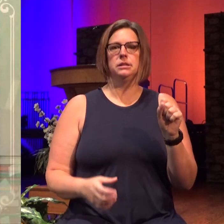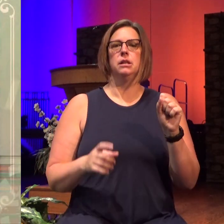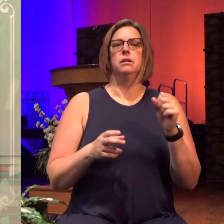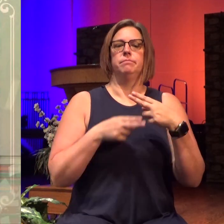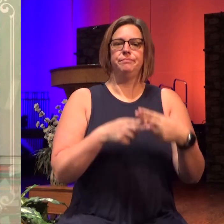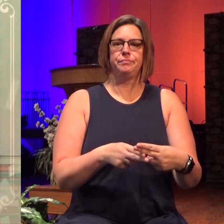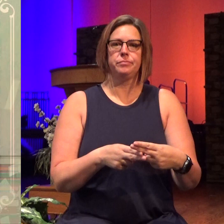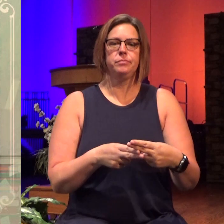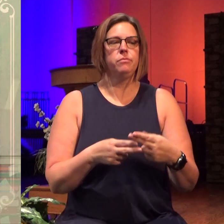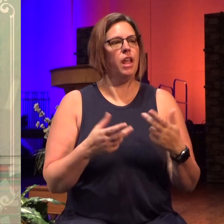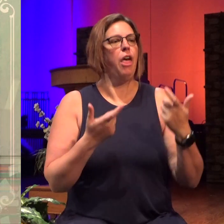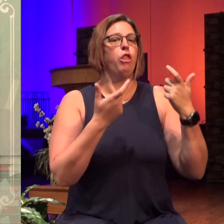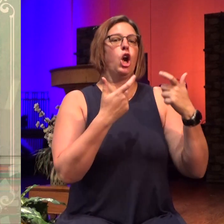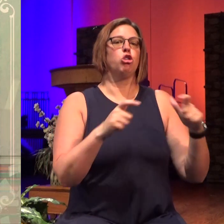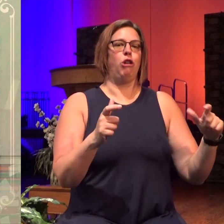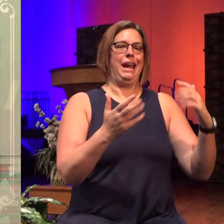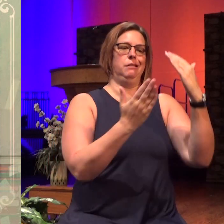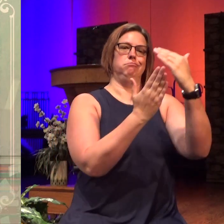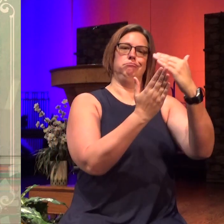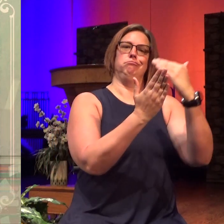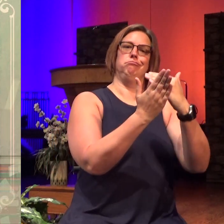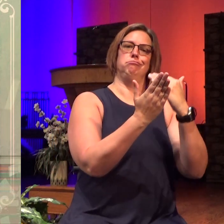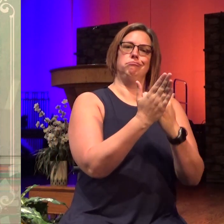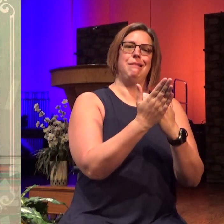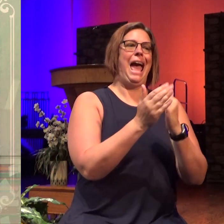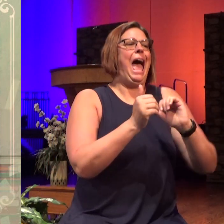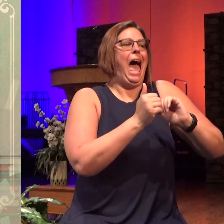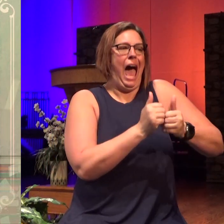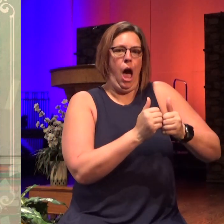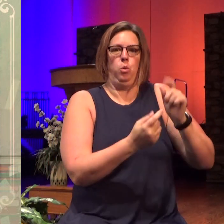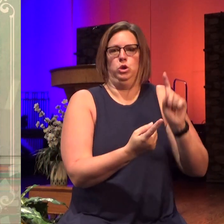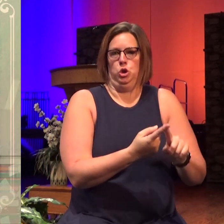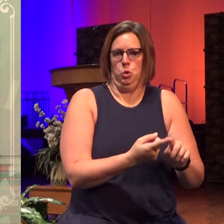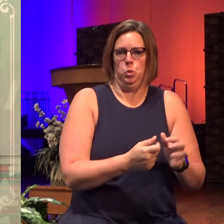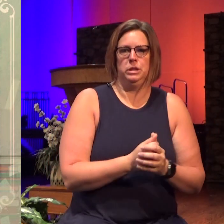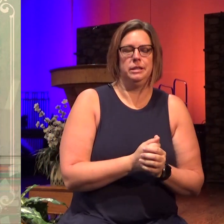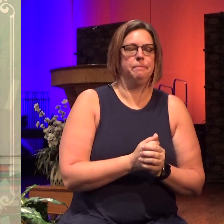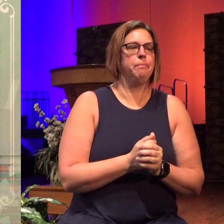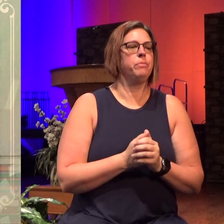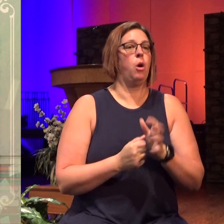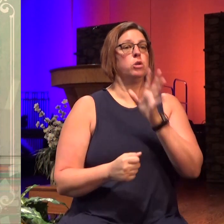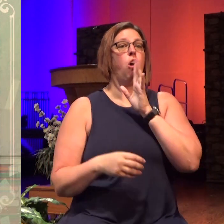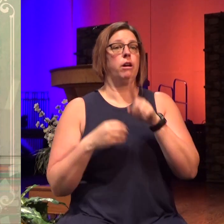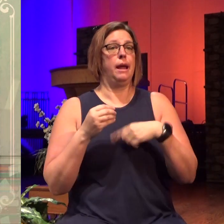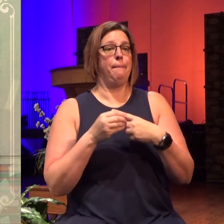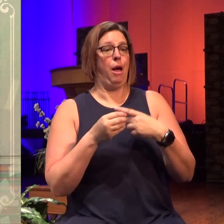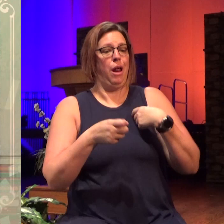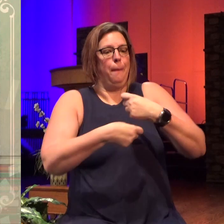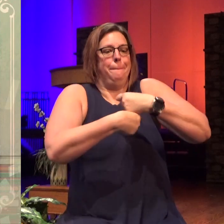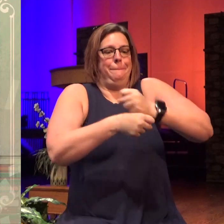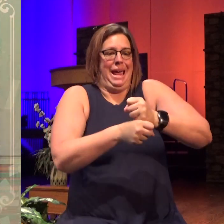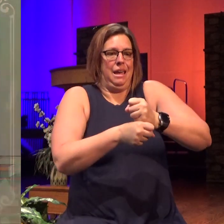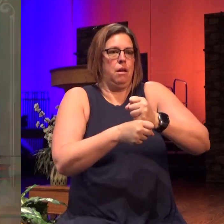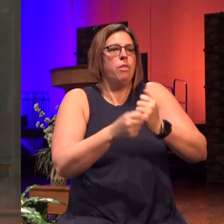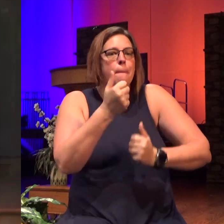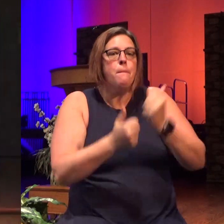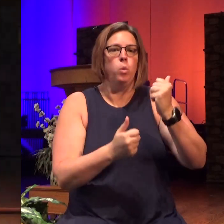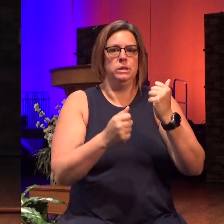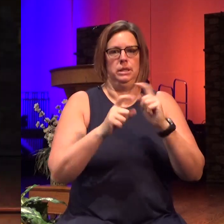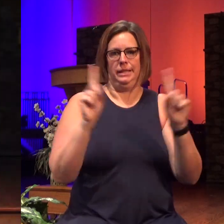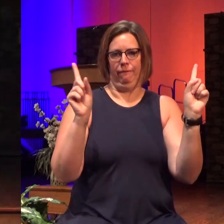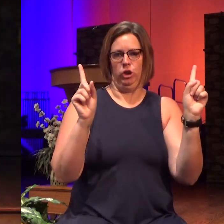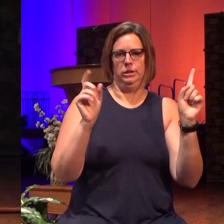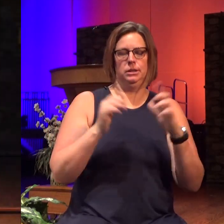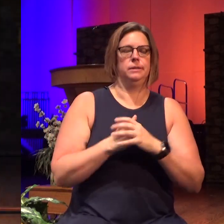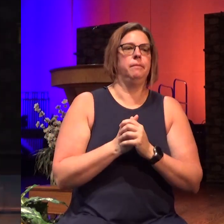Great How-Tos. And so today we're talking about how to make the most difference. And what I